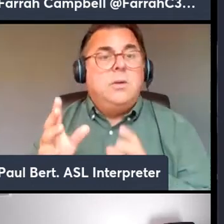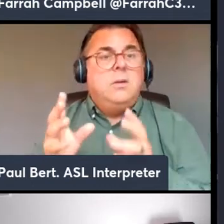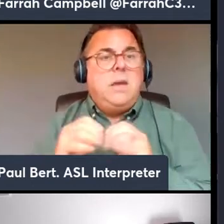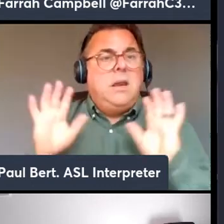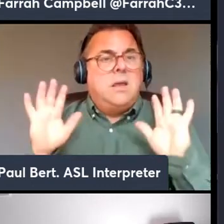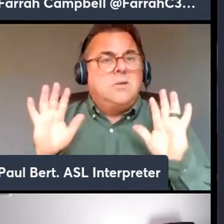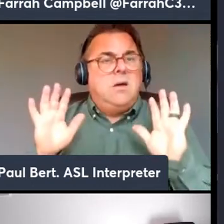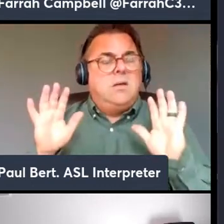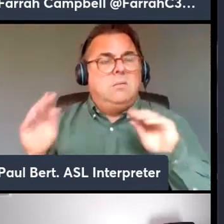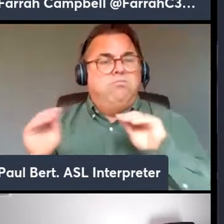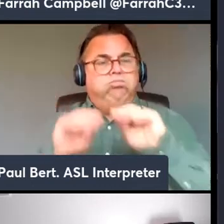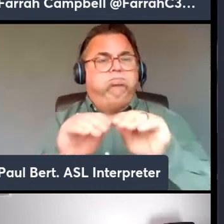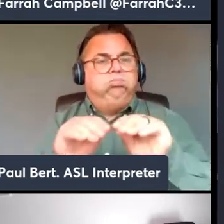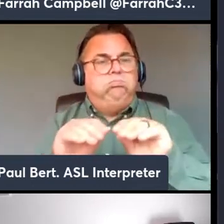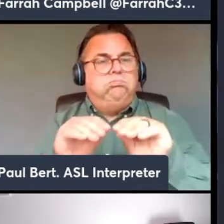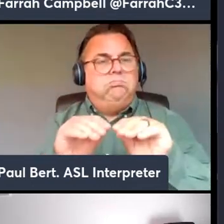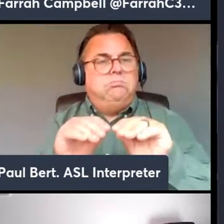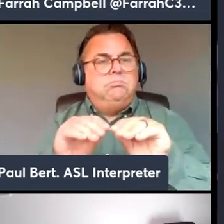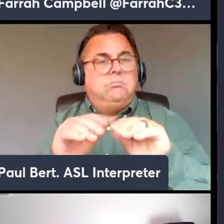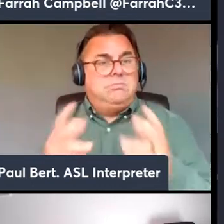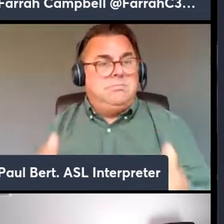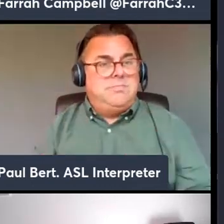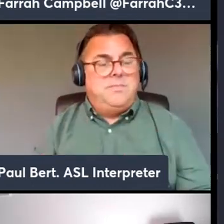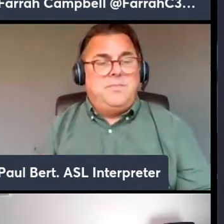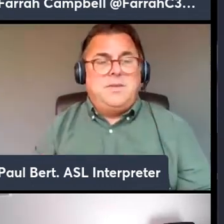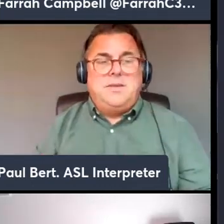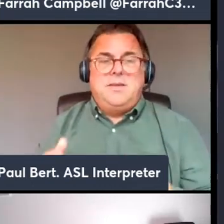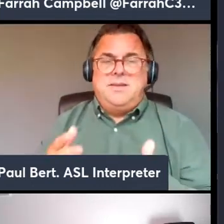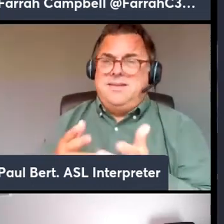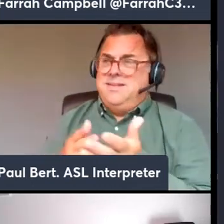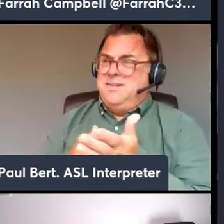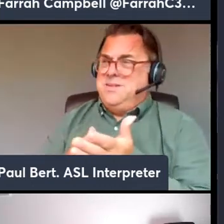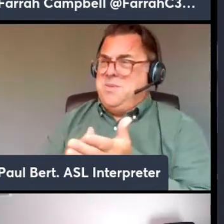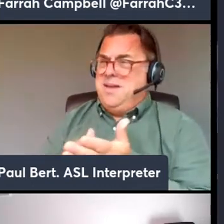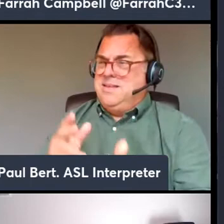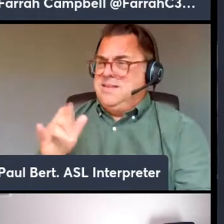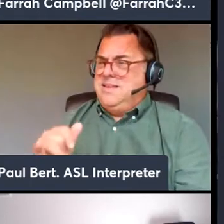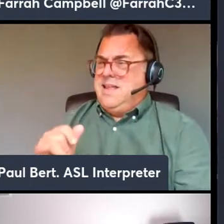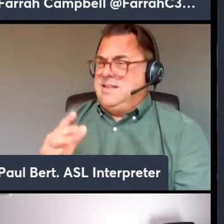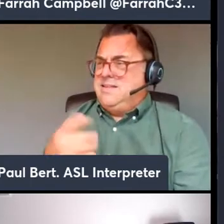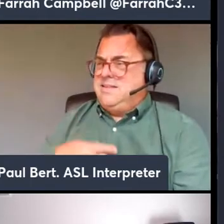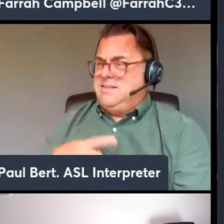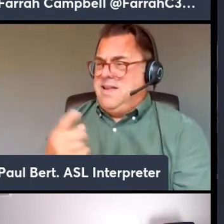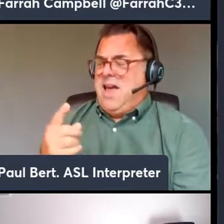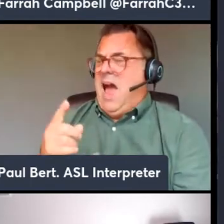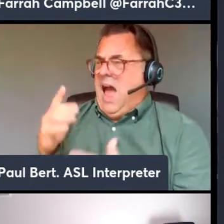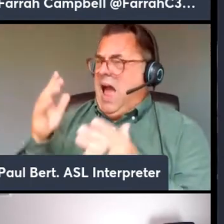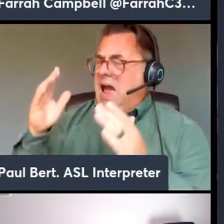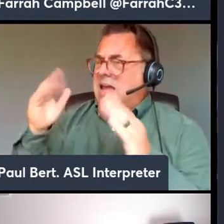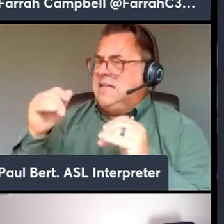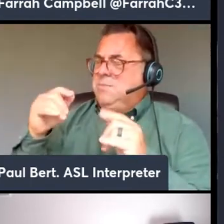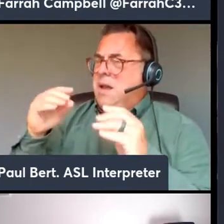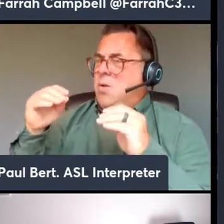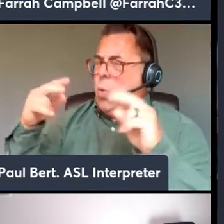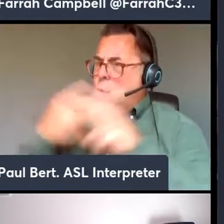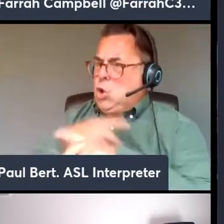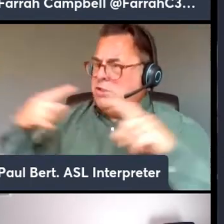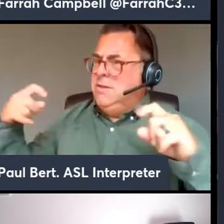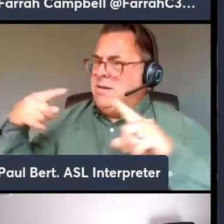that we can embed into it. To be honest, that's actually less than I was expecting, knowing that, you